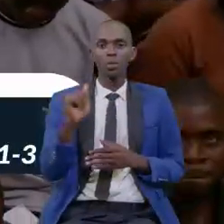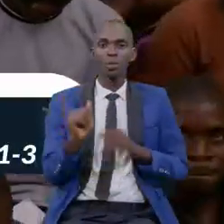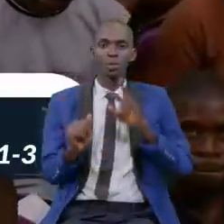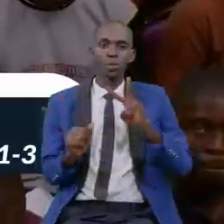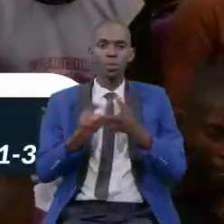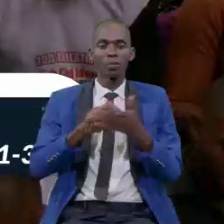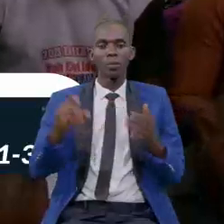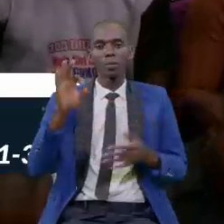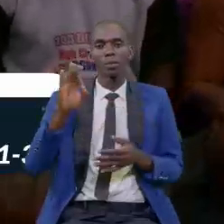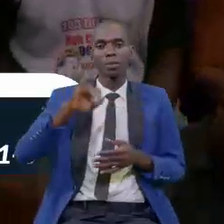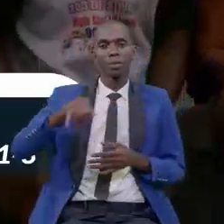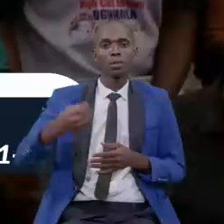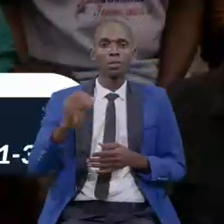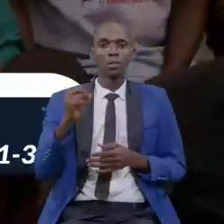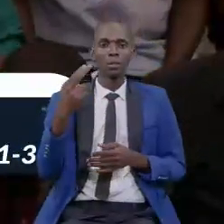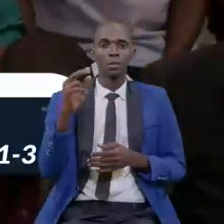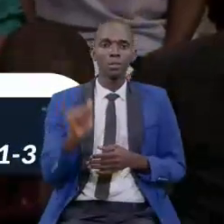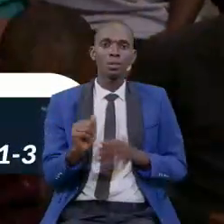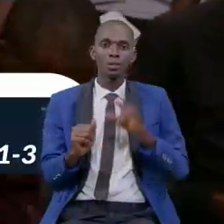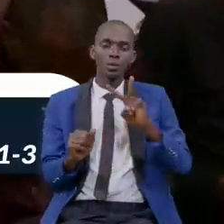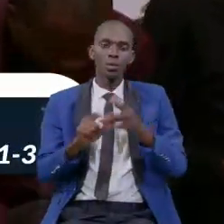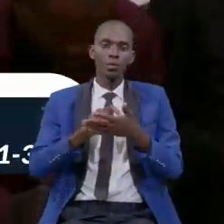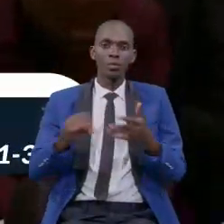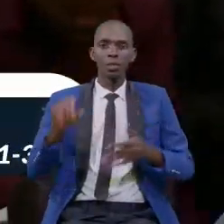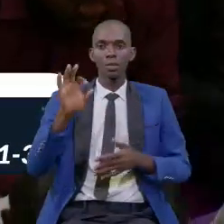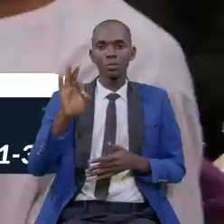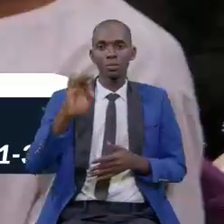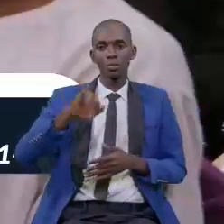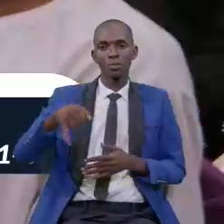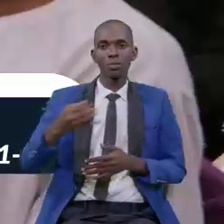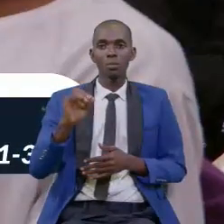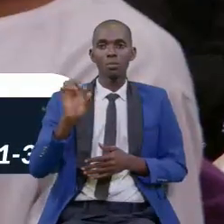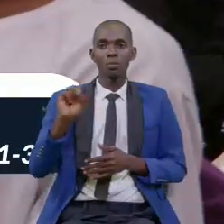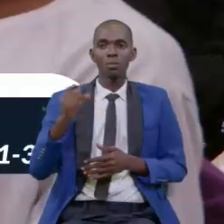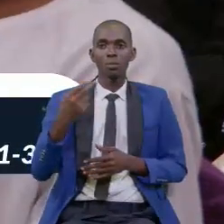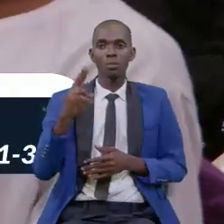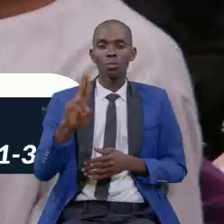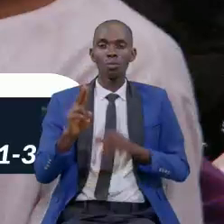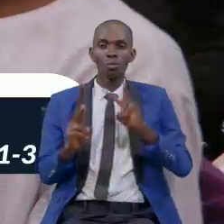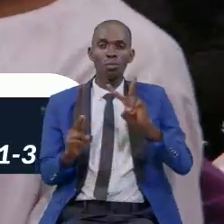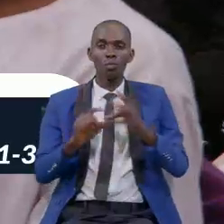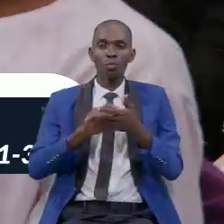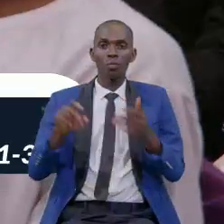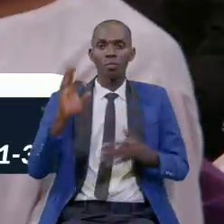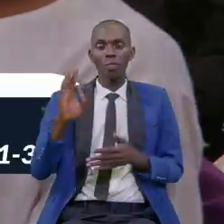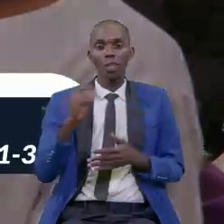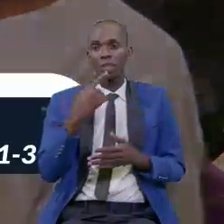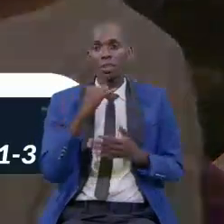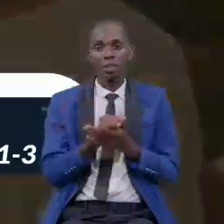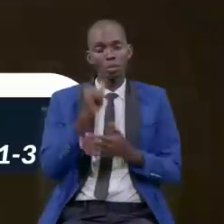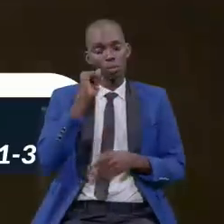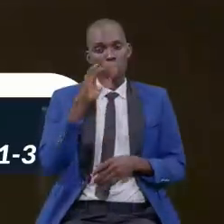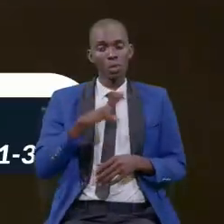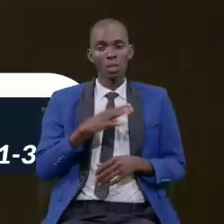verse 9. In Joshua chapter 2, reading from verse 9, she said unto the